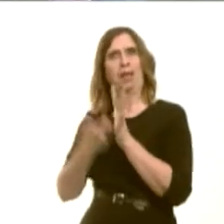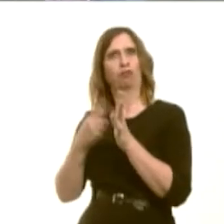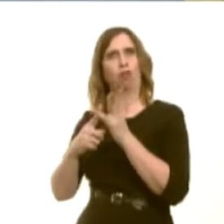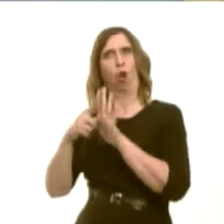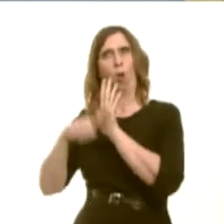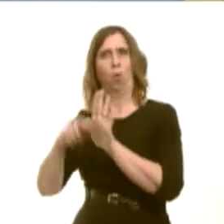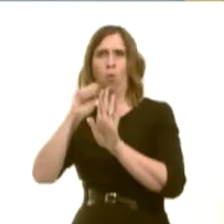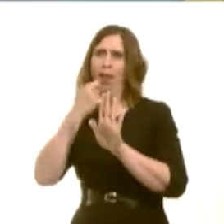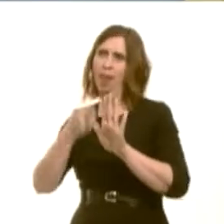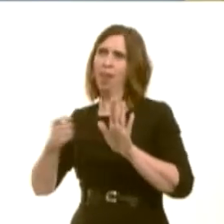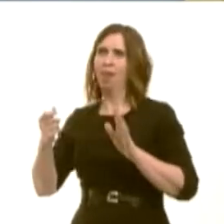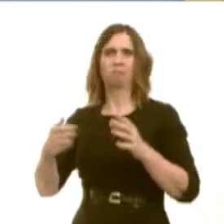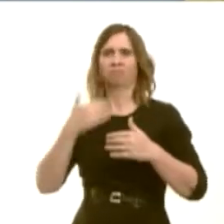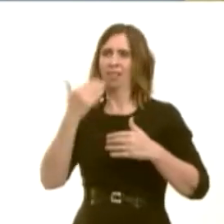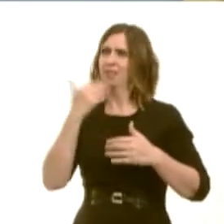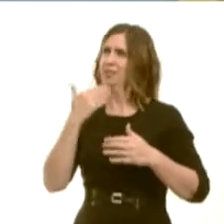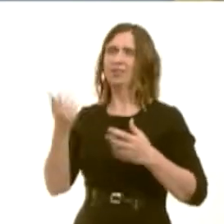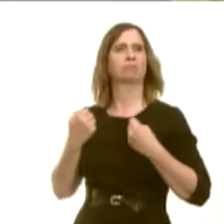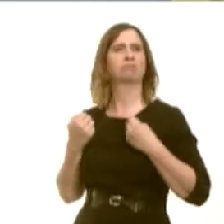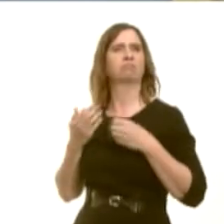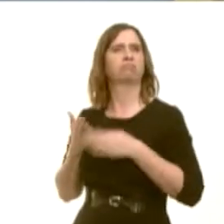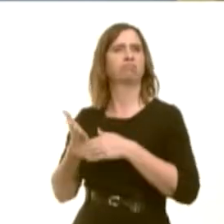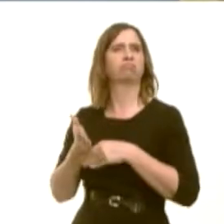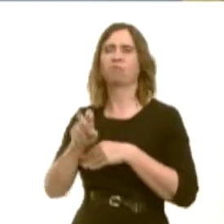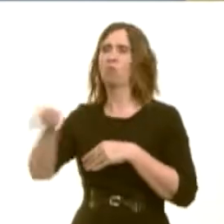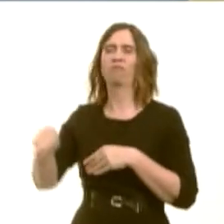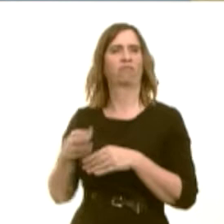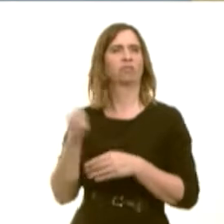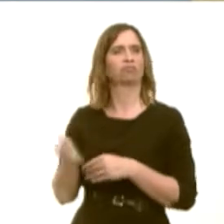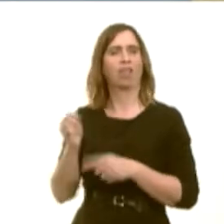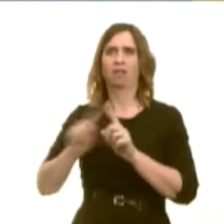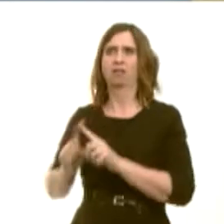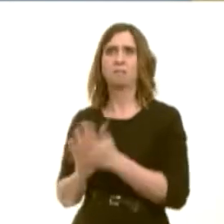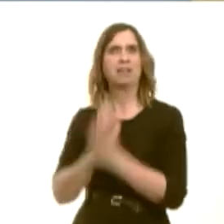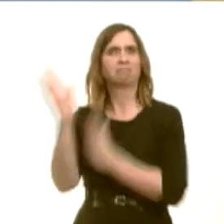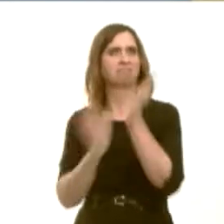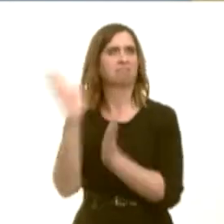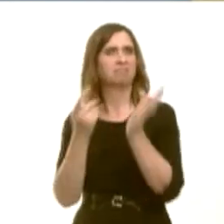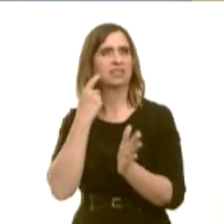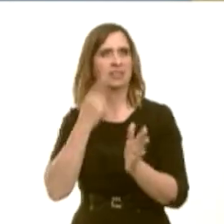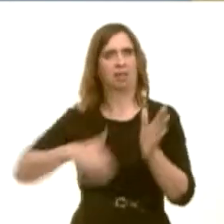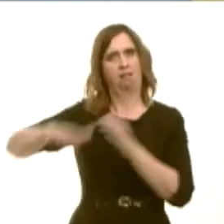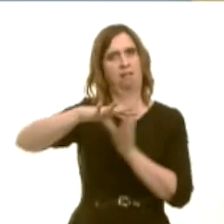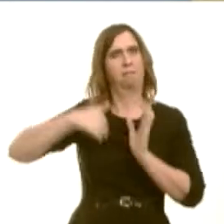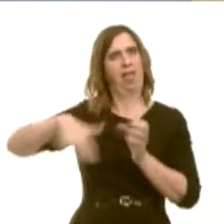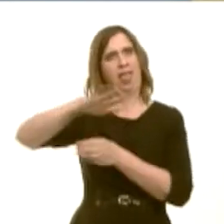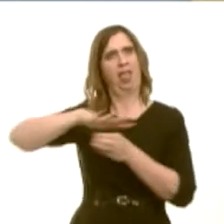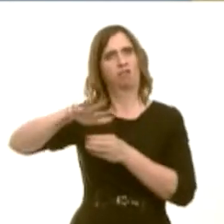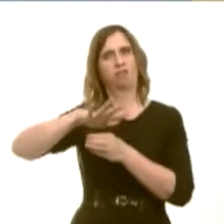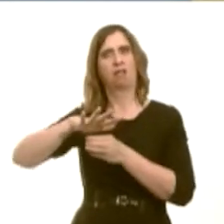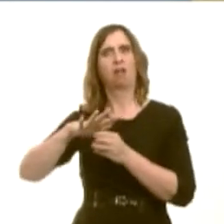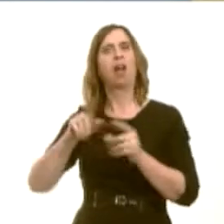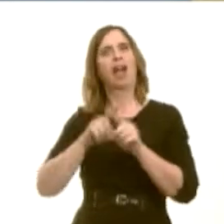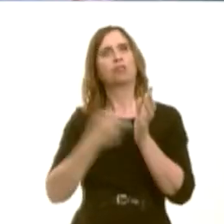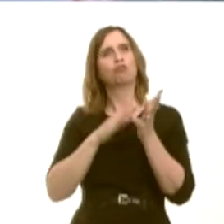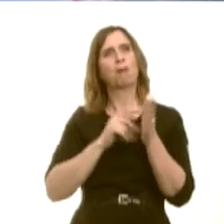thus enabling to spread housing developments more evenly across my constituency, and particularly in the northern part of the